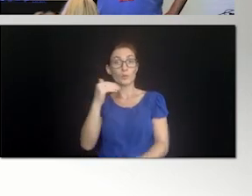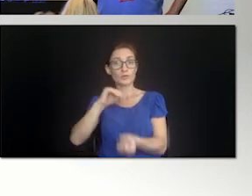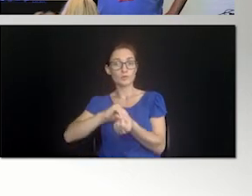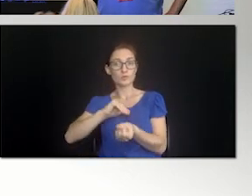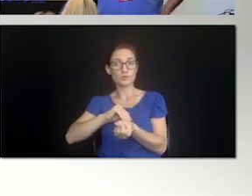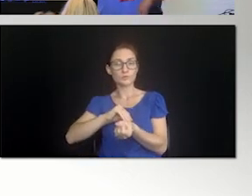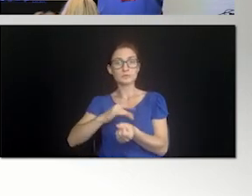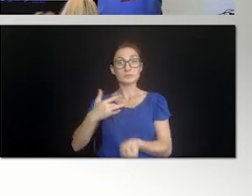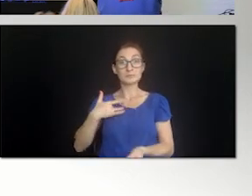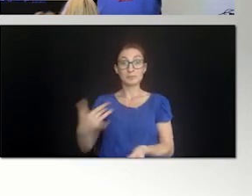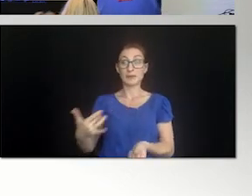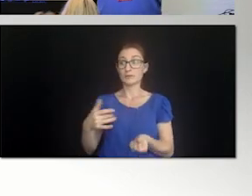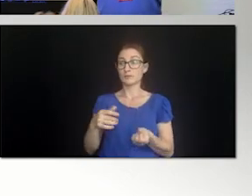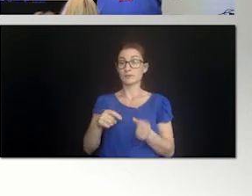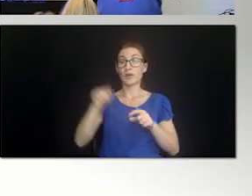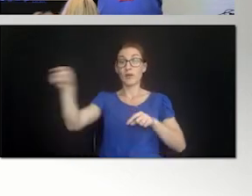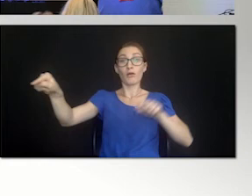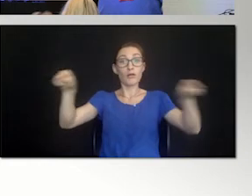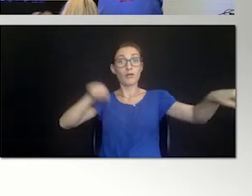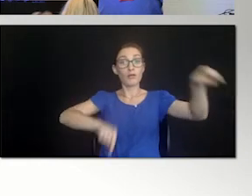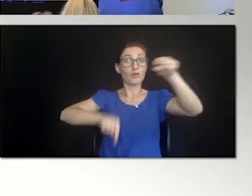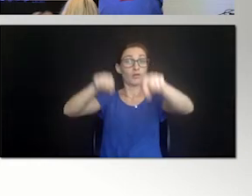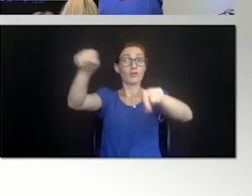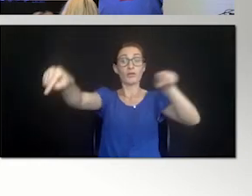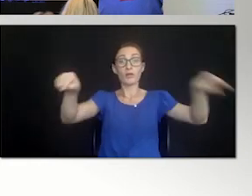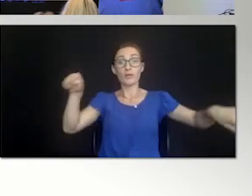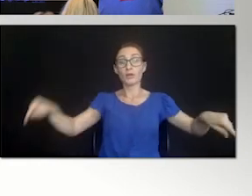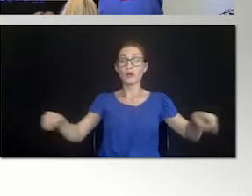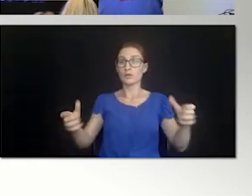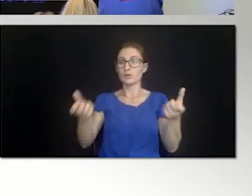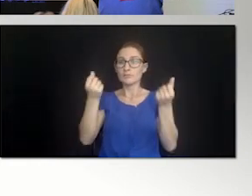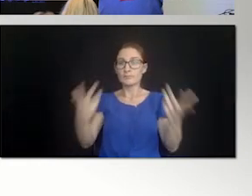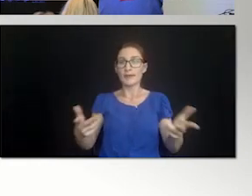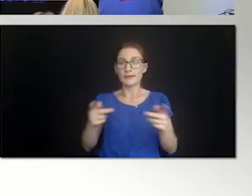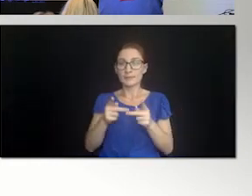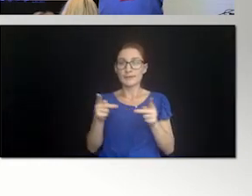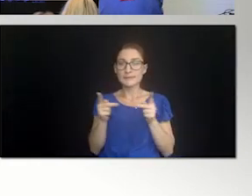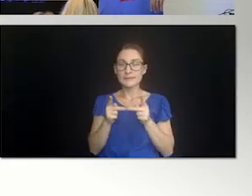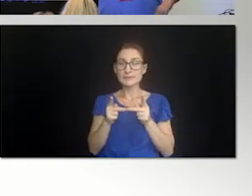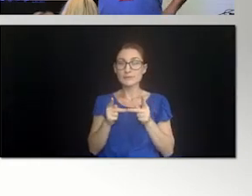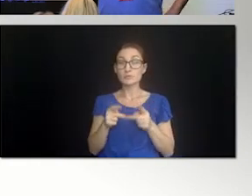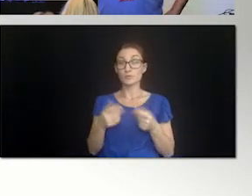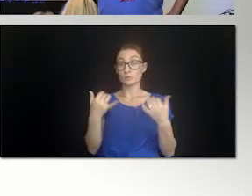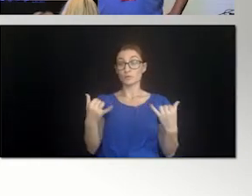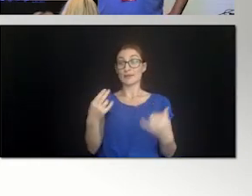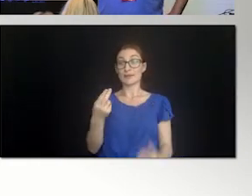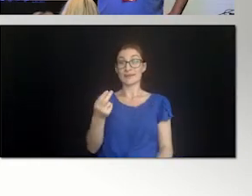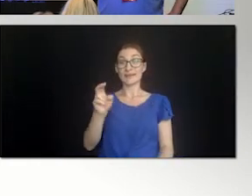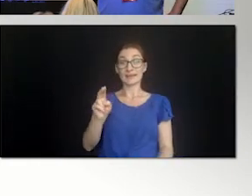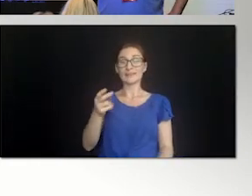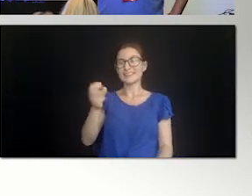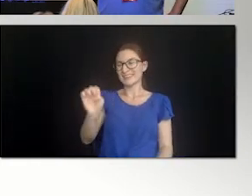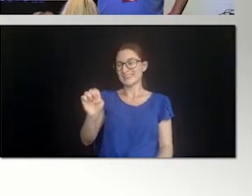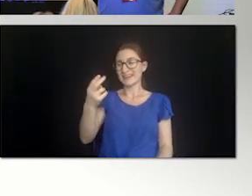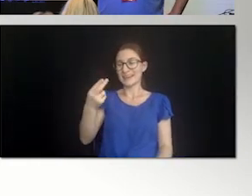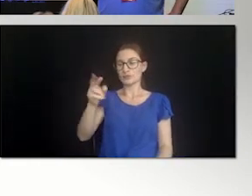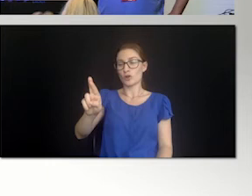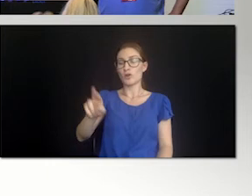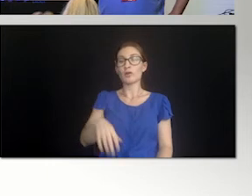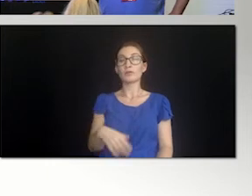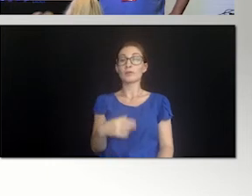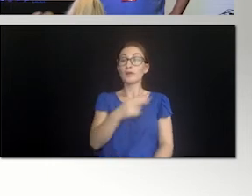doctor service. They're spread out over numerous places. So today's EHRs and